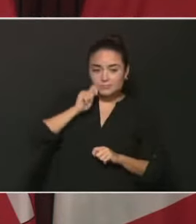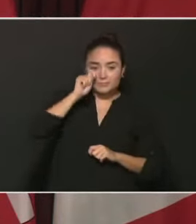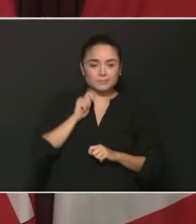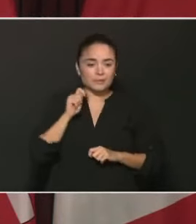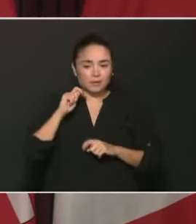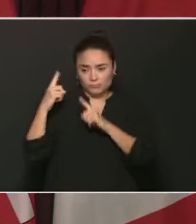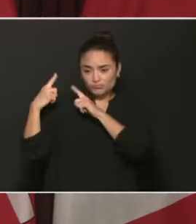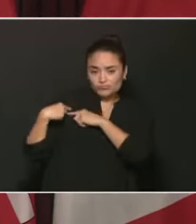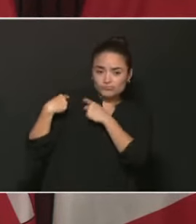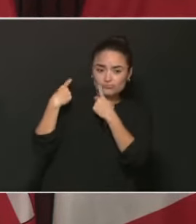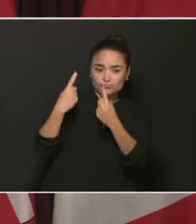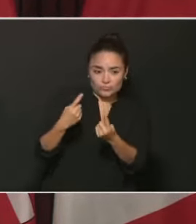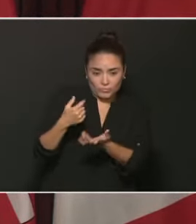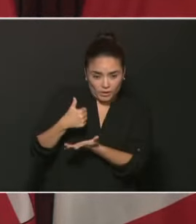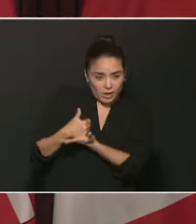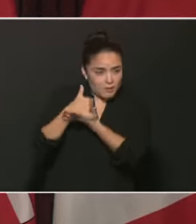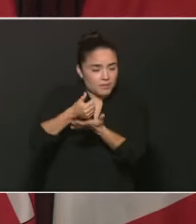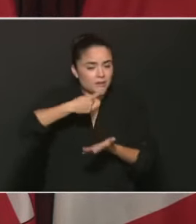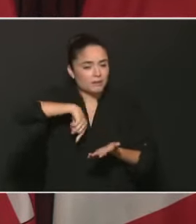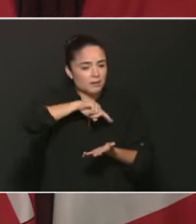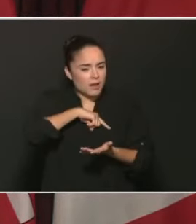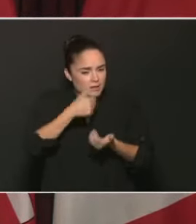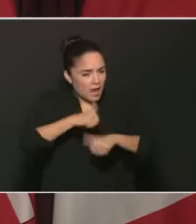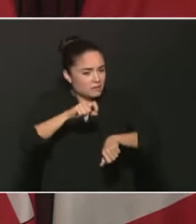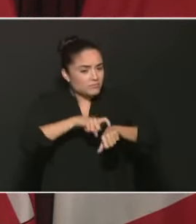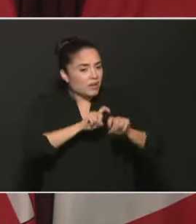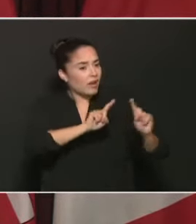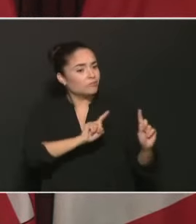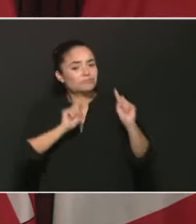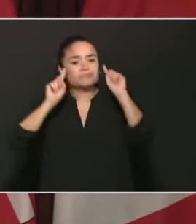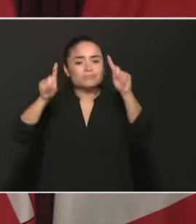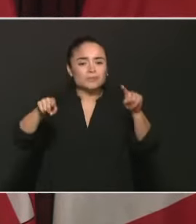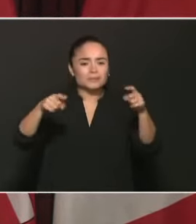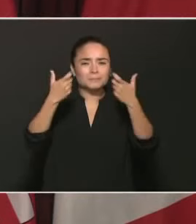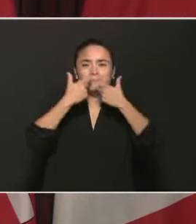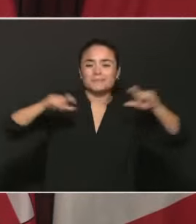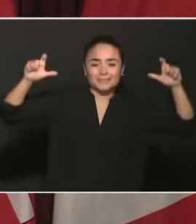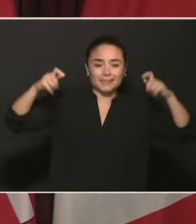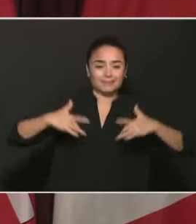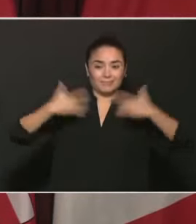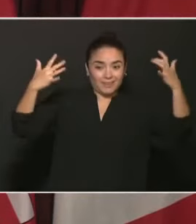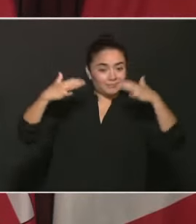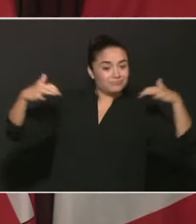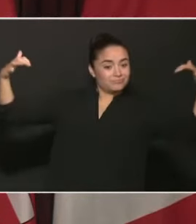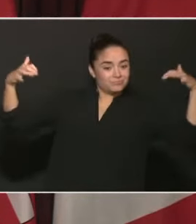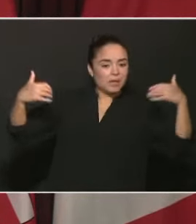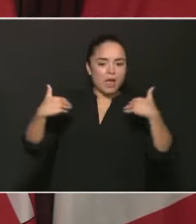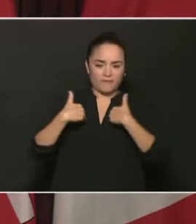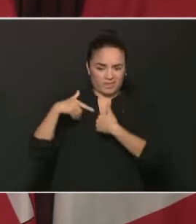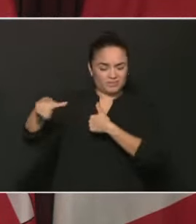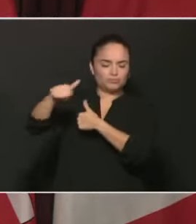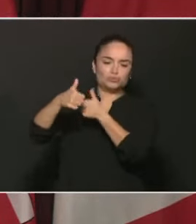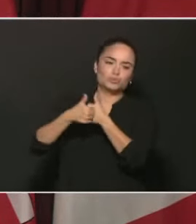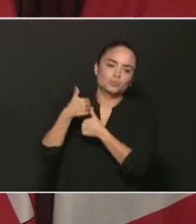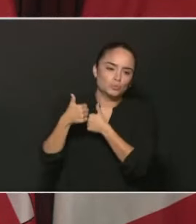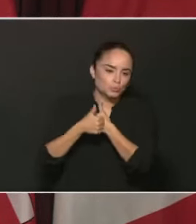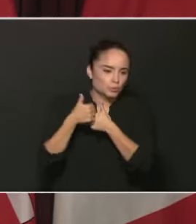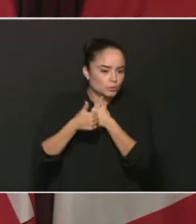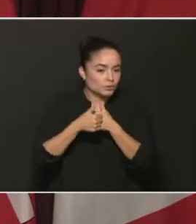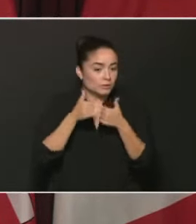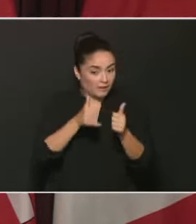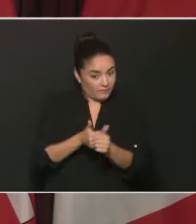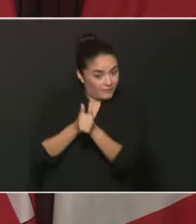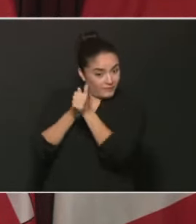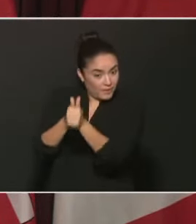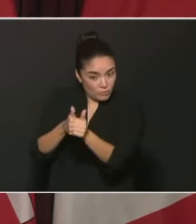going to these venues, there is a risk, and not all people will adhere to the best practices. Last